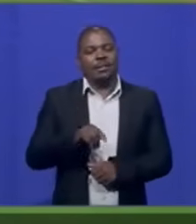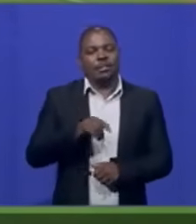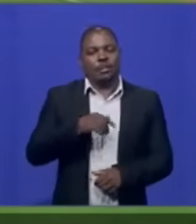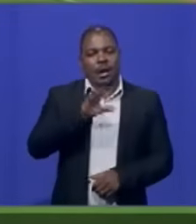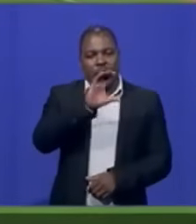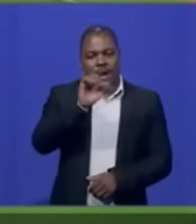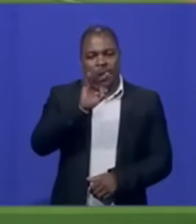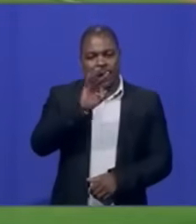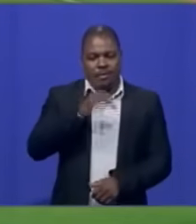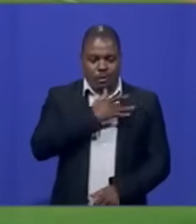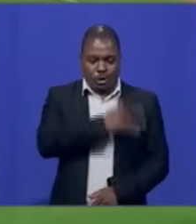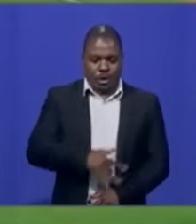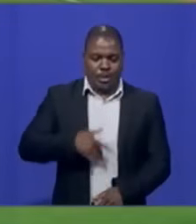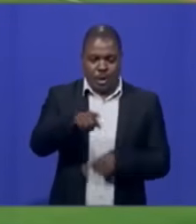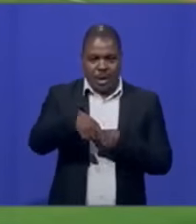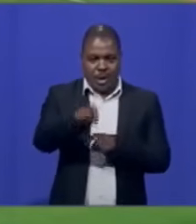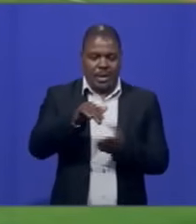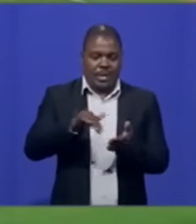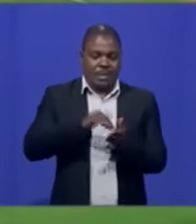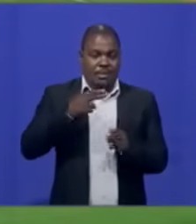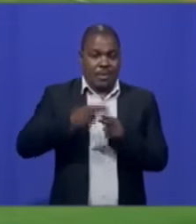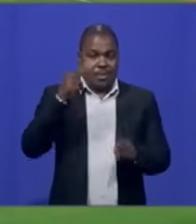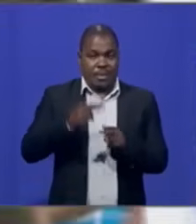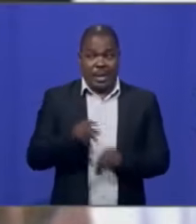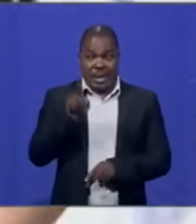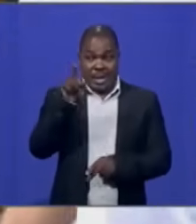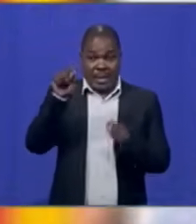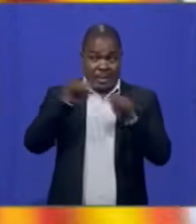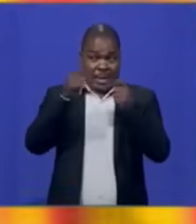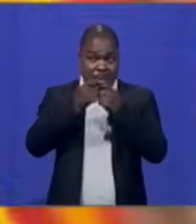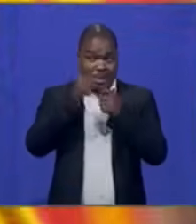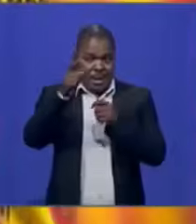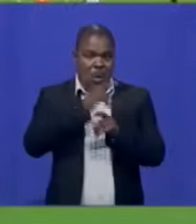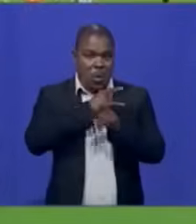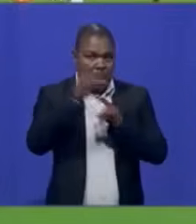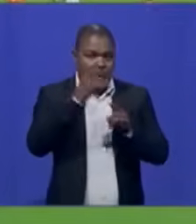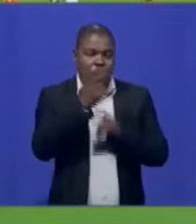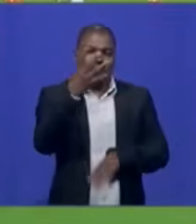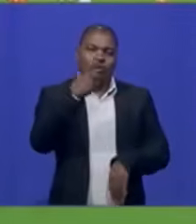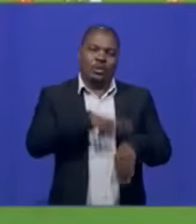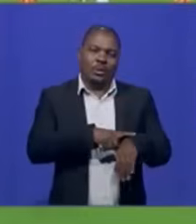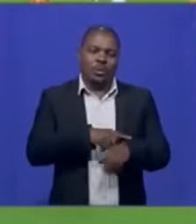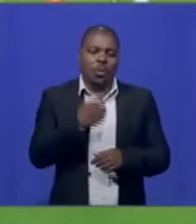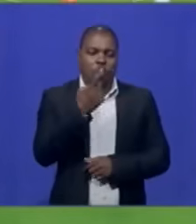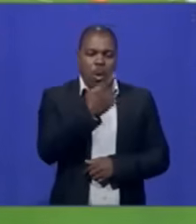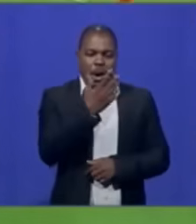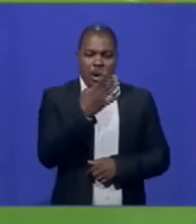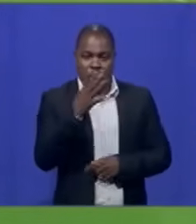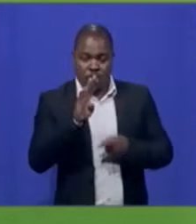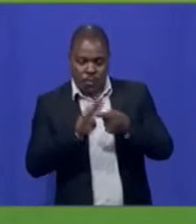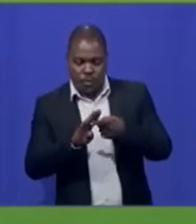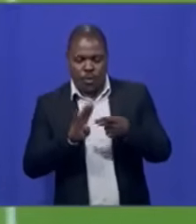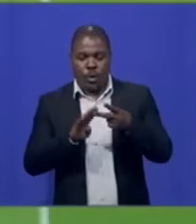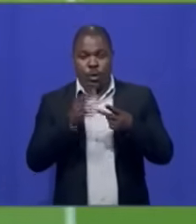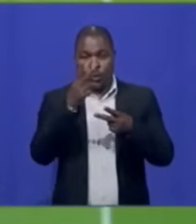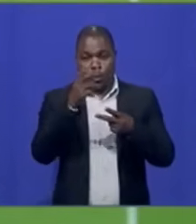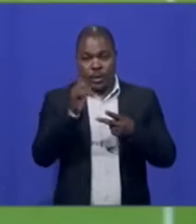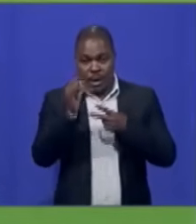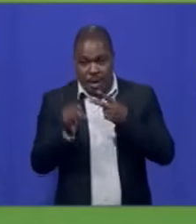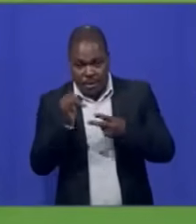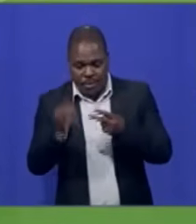League. Sehlopha sa Esperance se hapile tournament ena ka makgetlo a mane ka 1994,